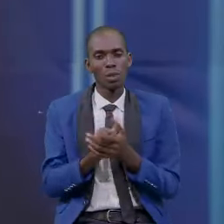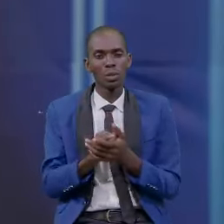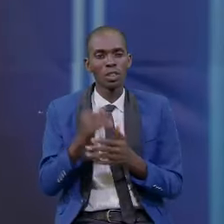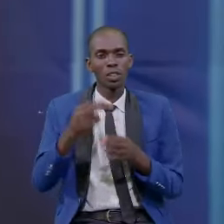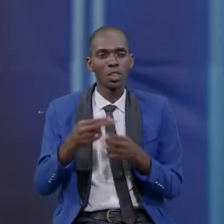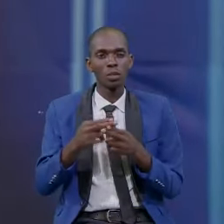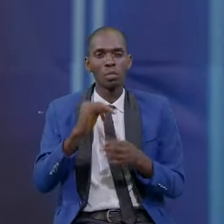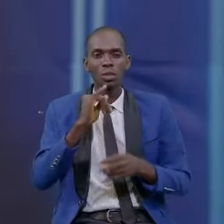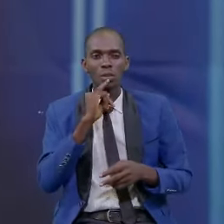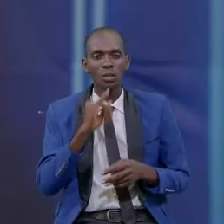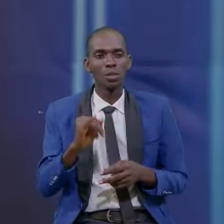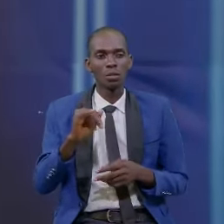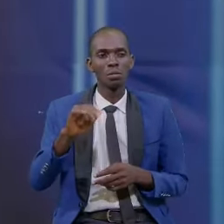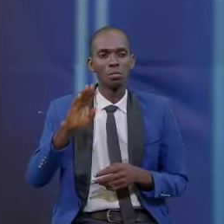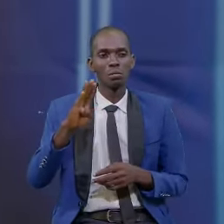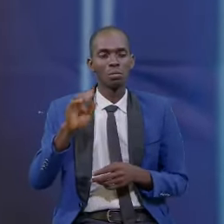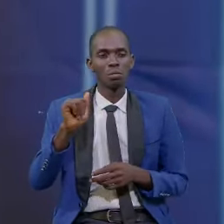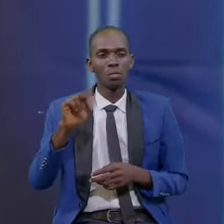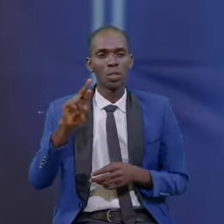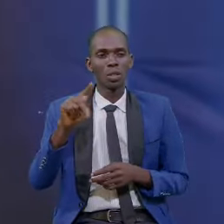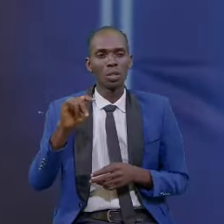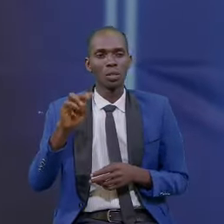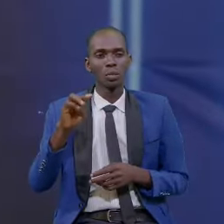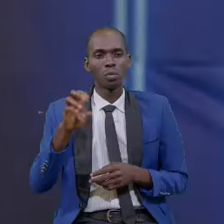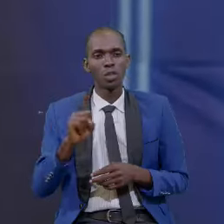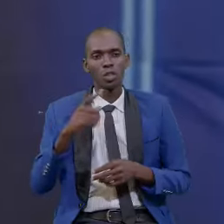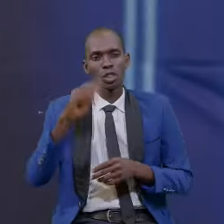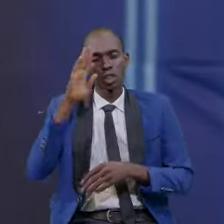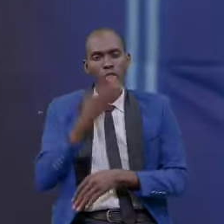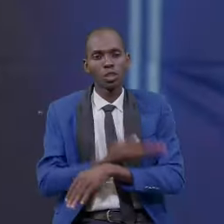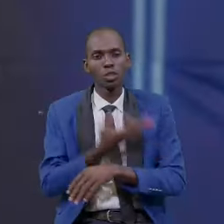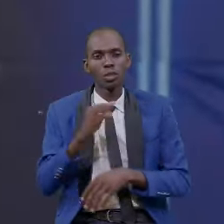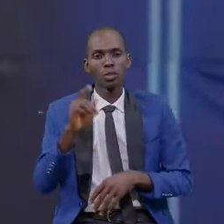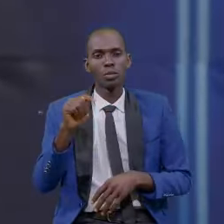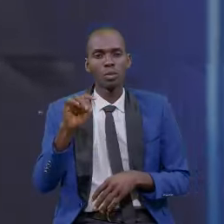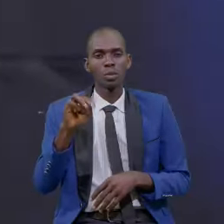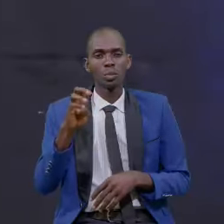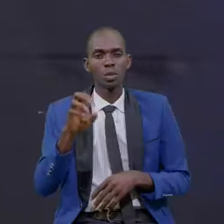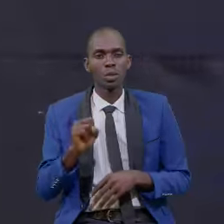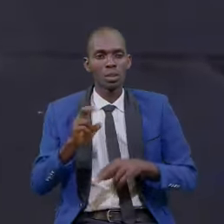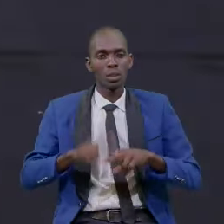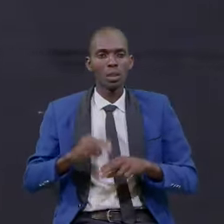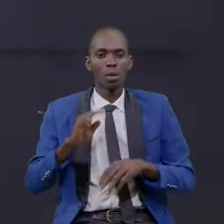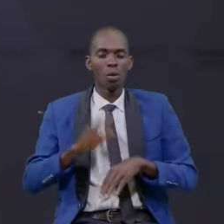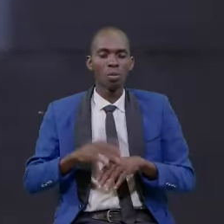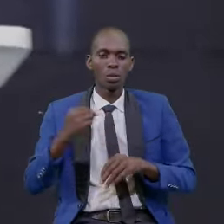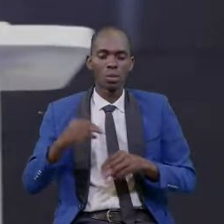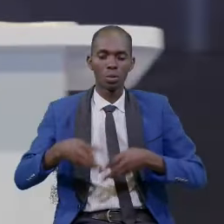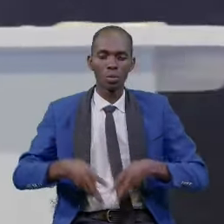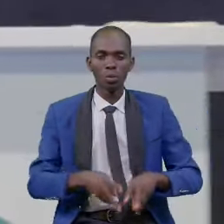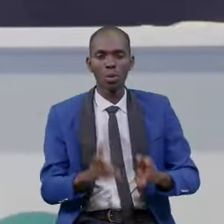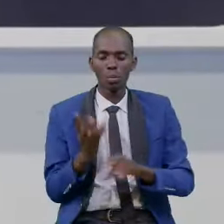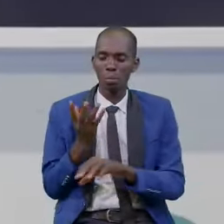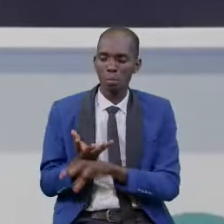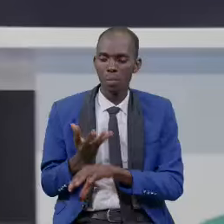the wayside begging. The point where I'm reading this to you, he was a beggar,